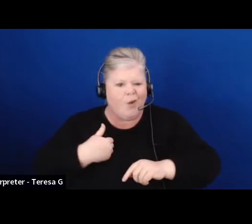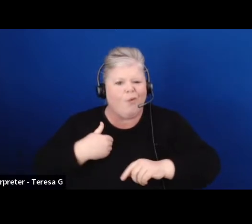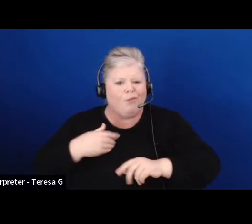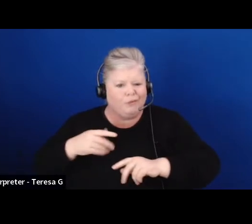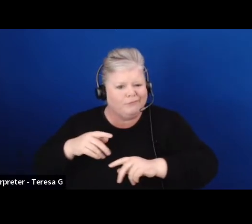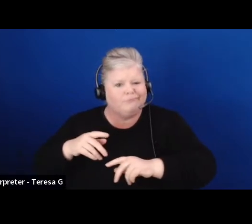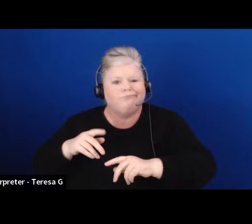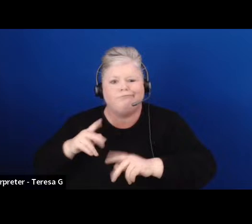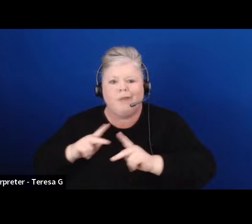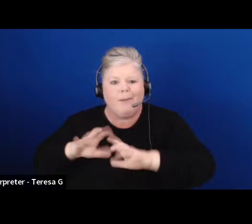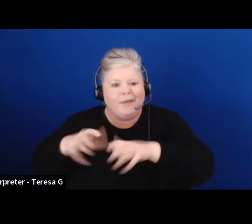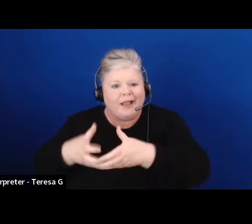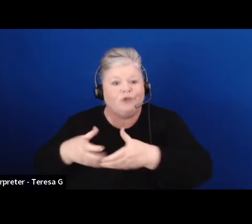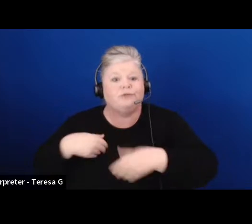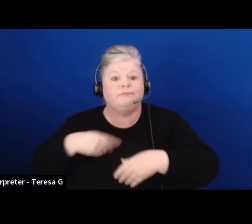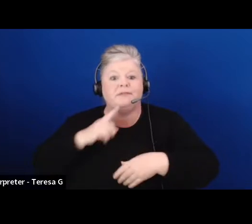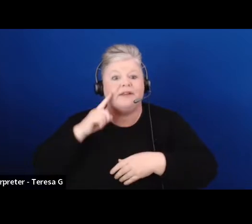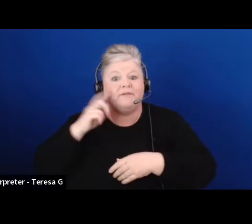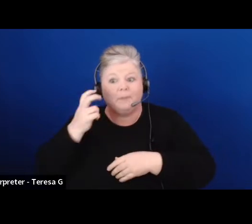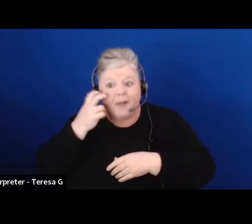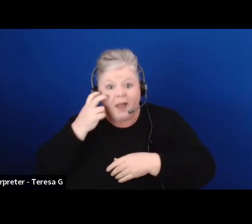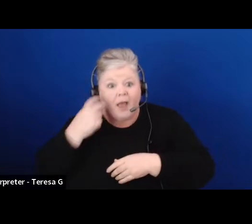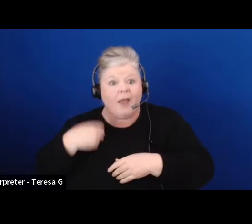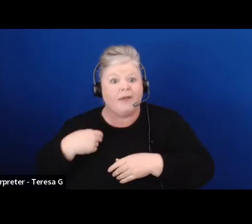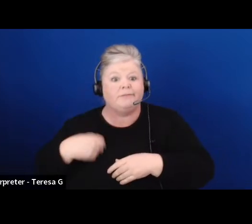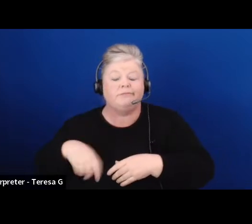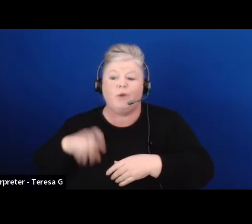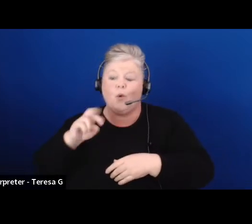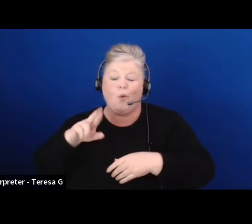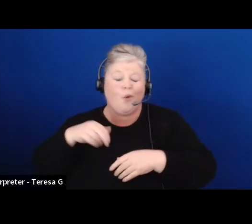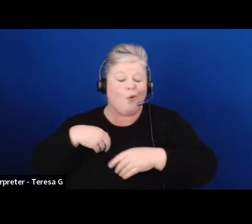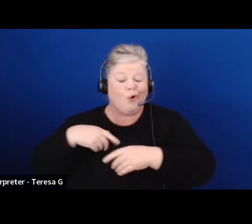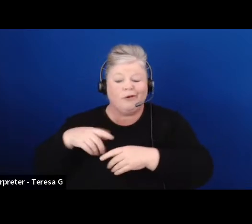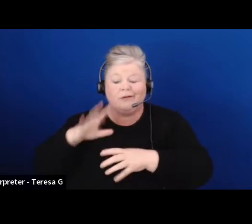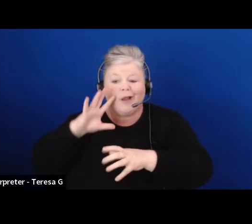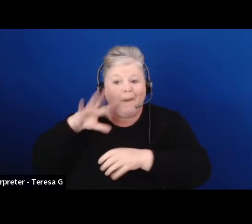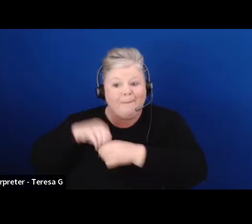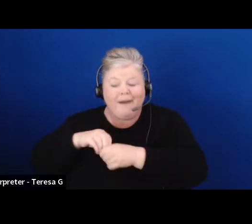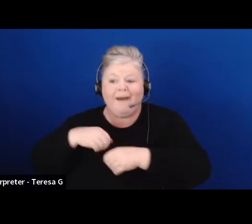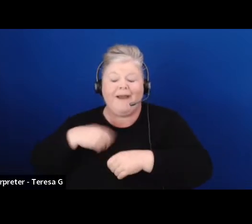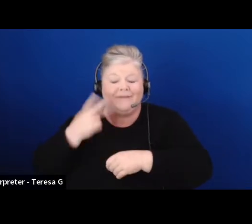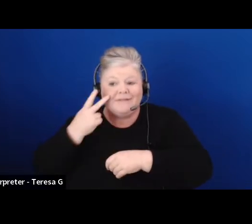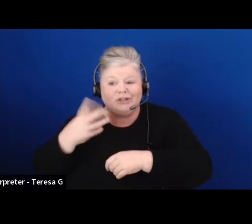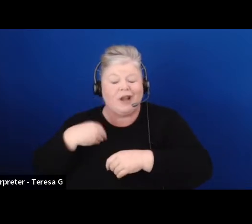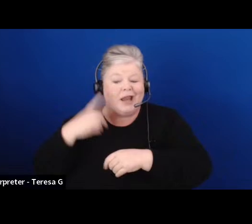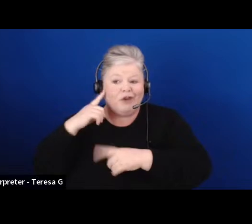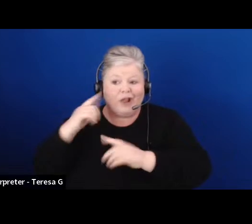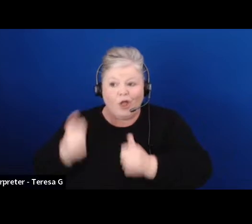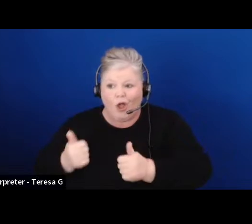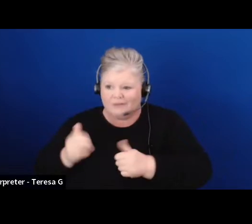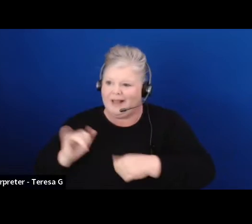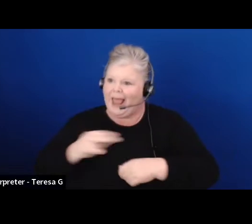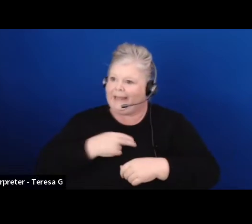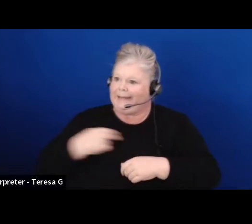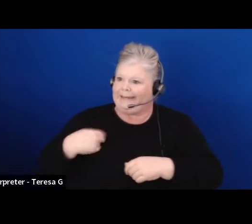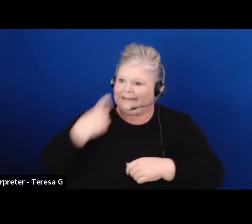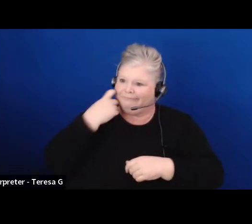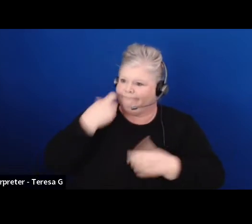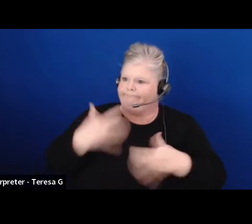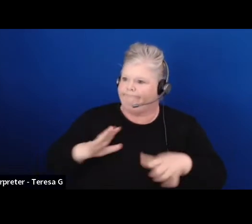deaf-blind population, people who have deaf blindness or combined vision and hearing loss, as Nikki, our Director of Public Policy,